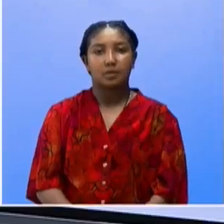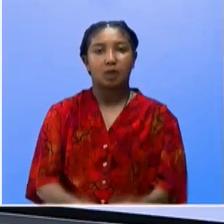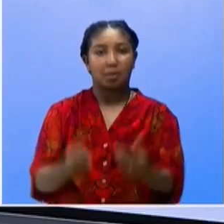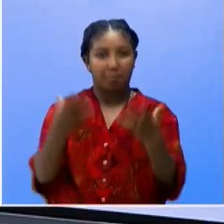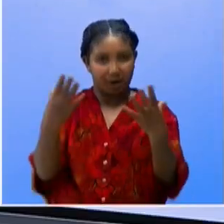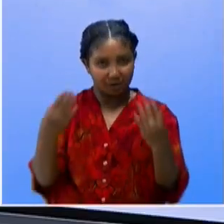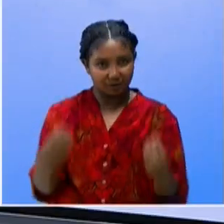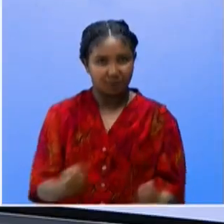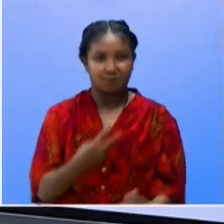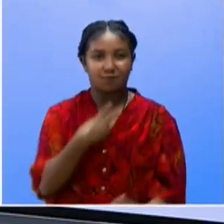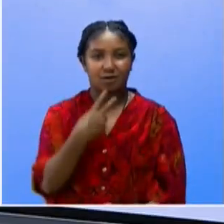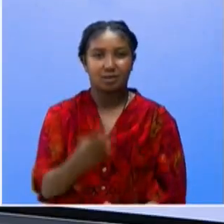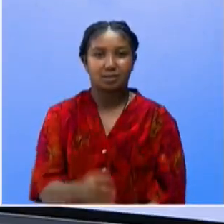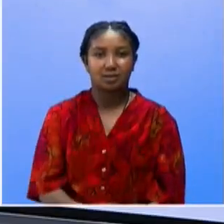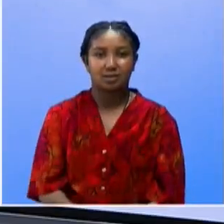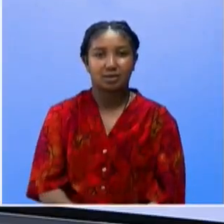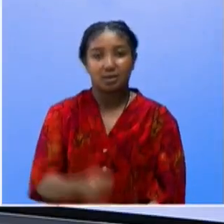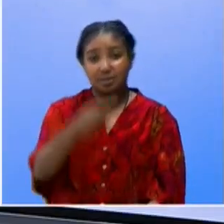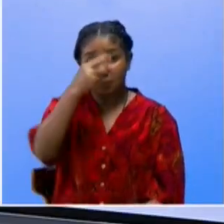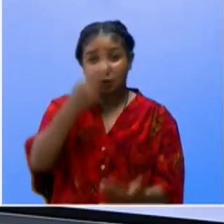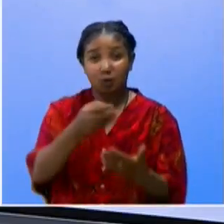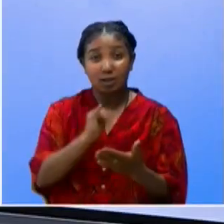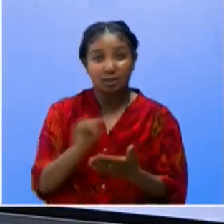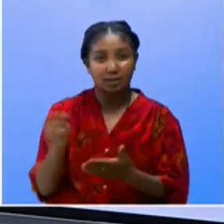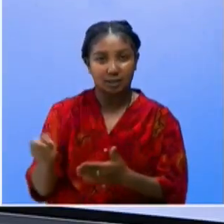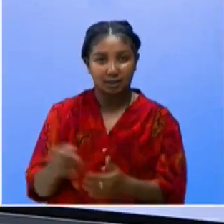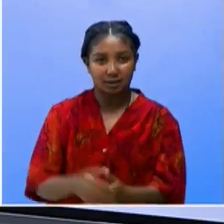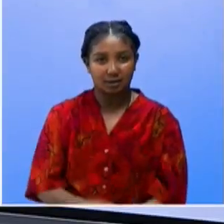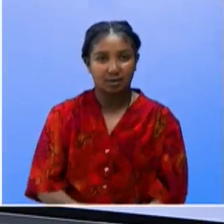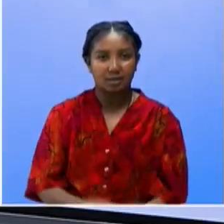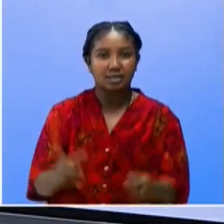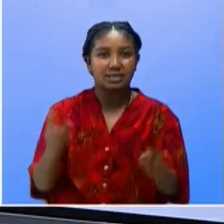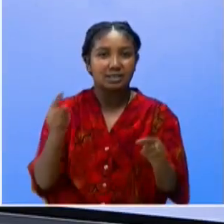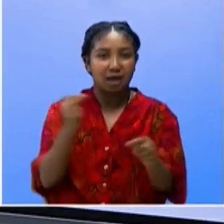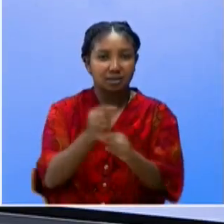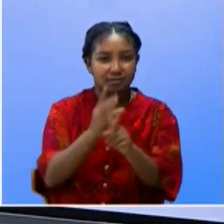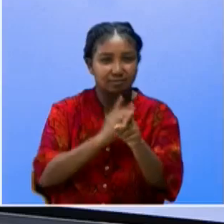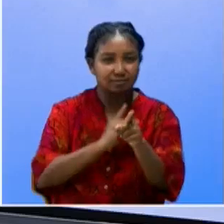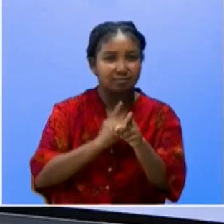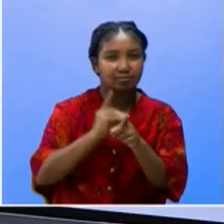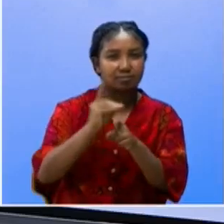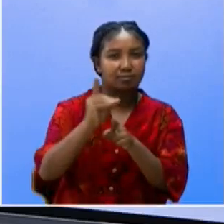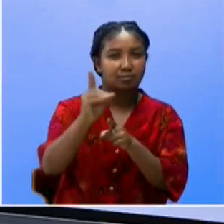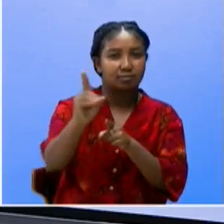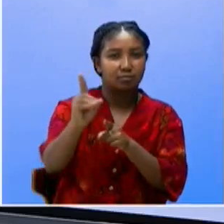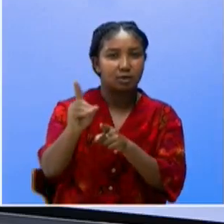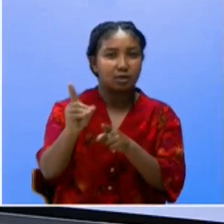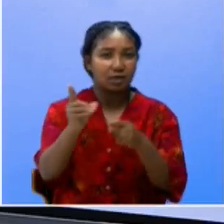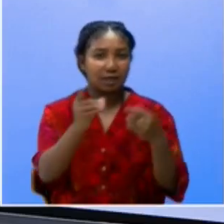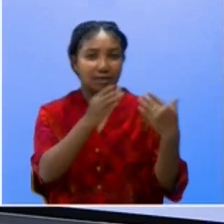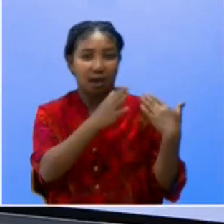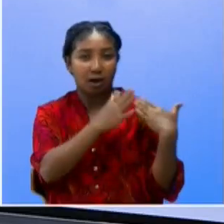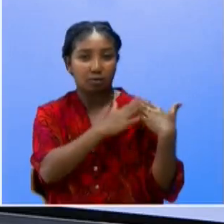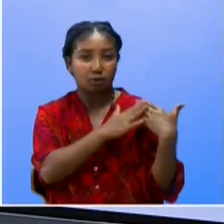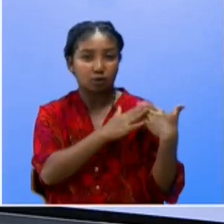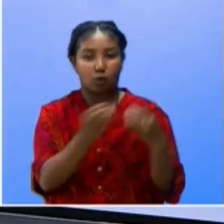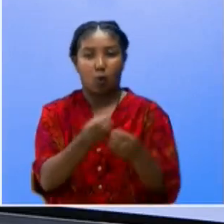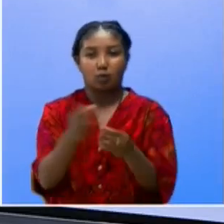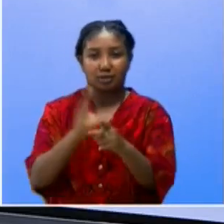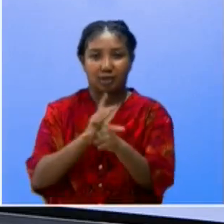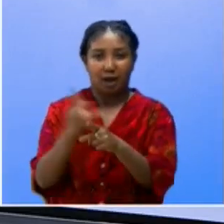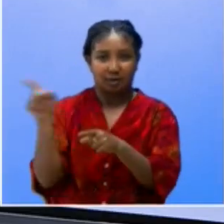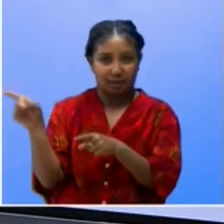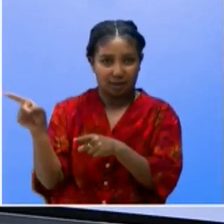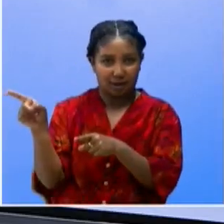passive voice. Because this one is here, the action directly goes from the subject to the object